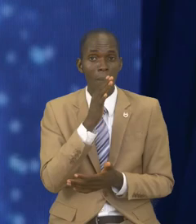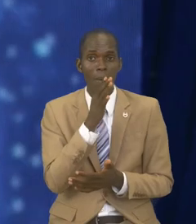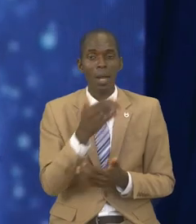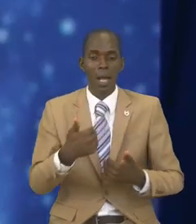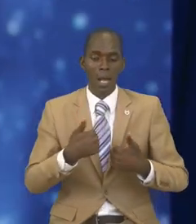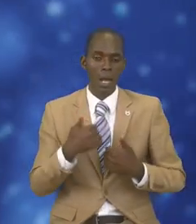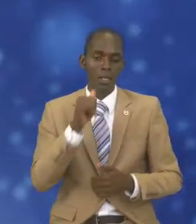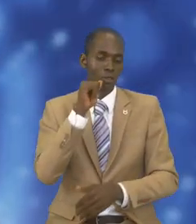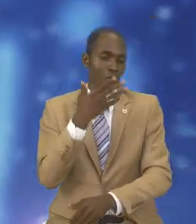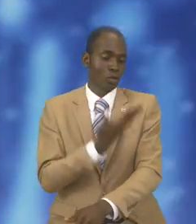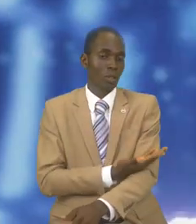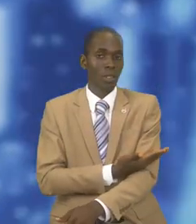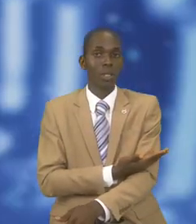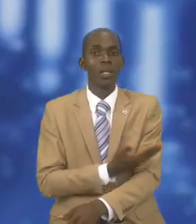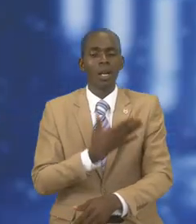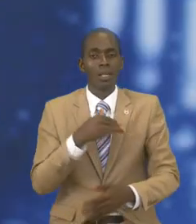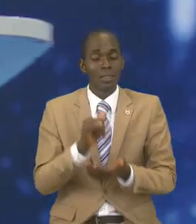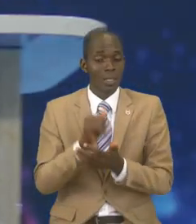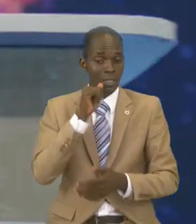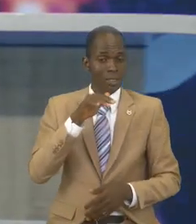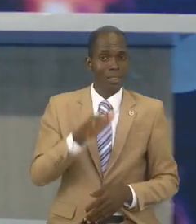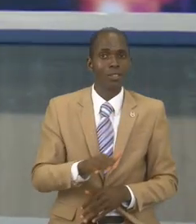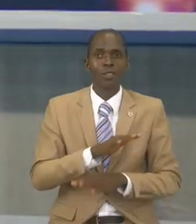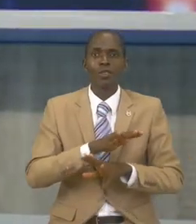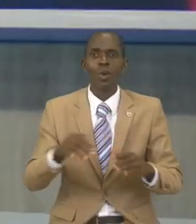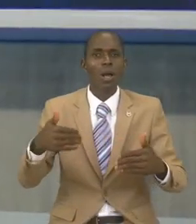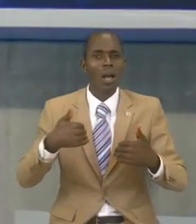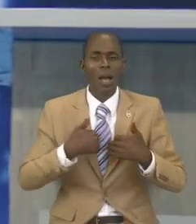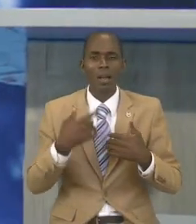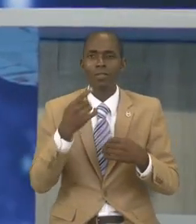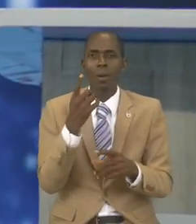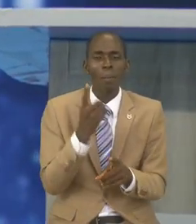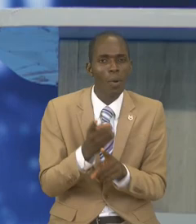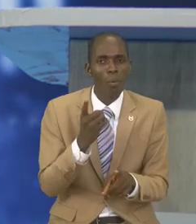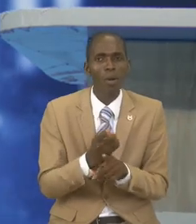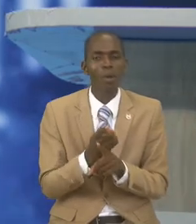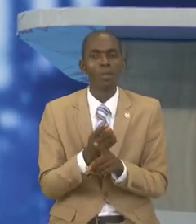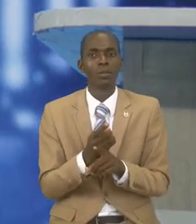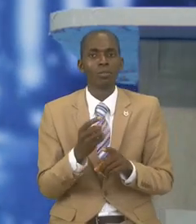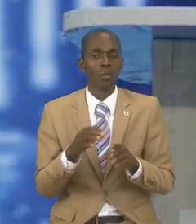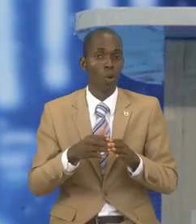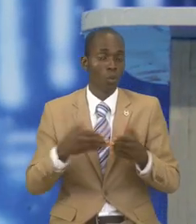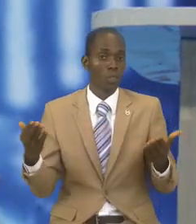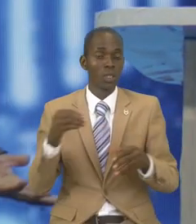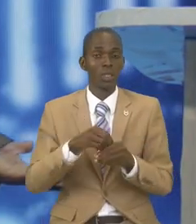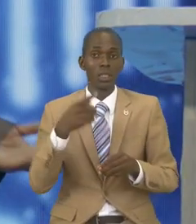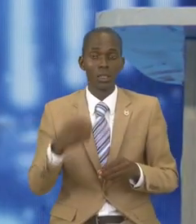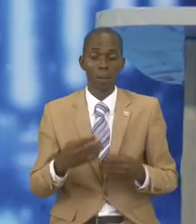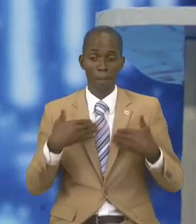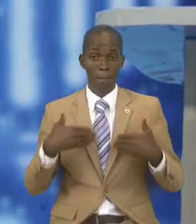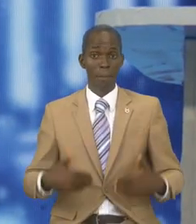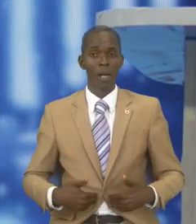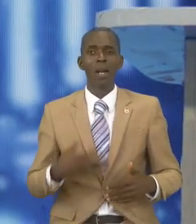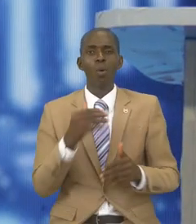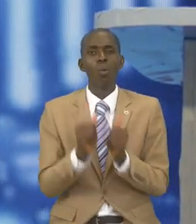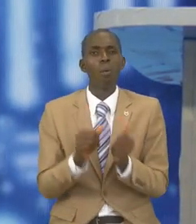girl. And this girl did not have the proper opening in her private part, which means